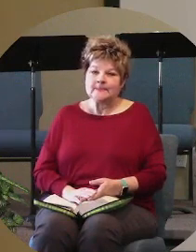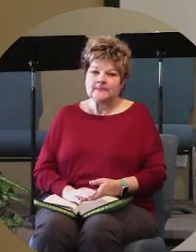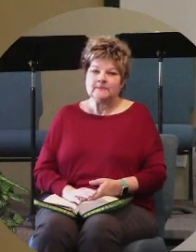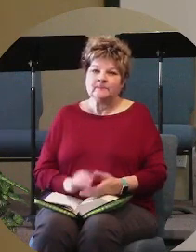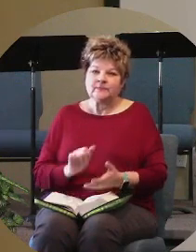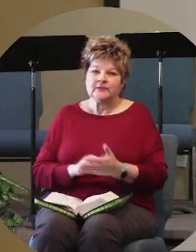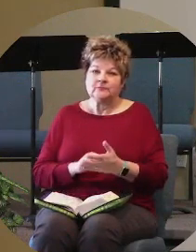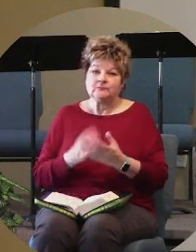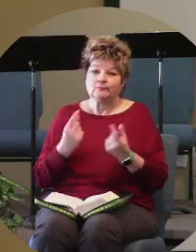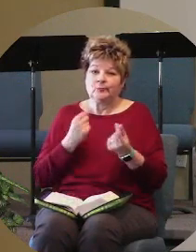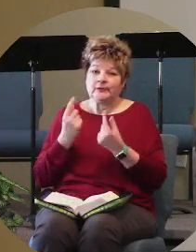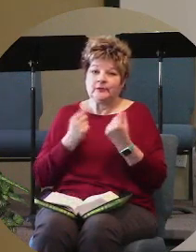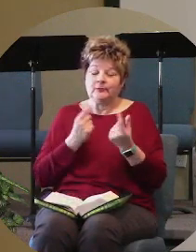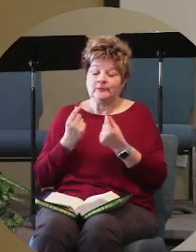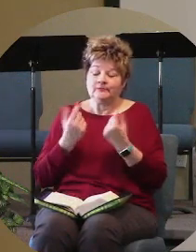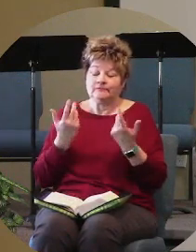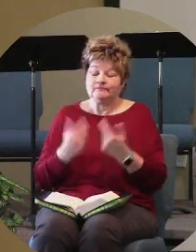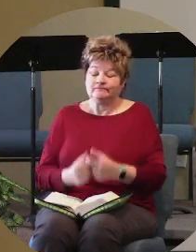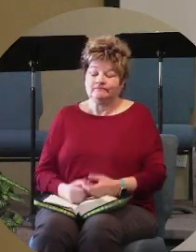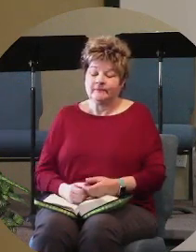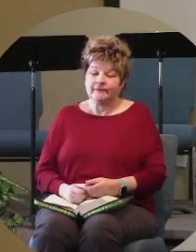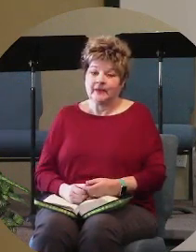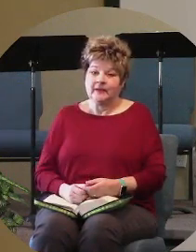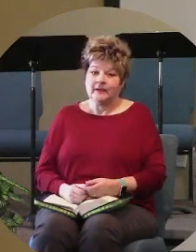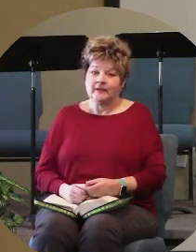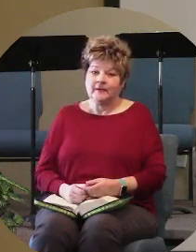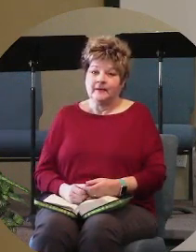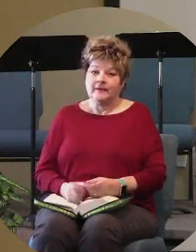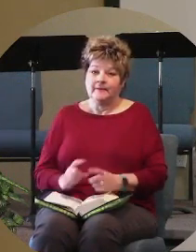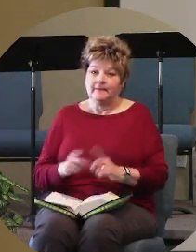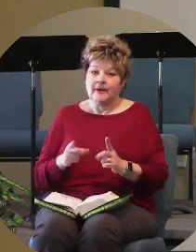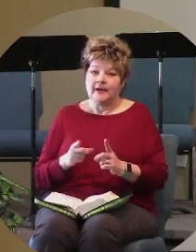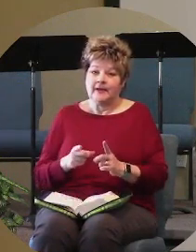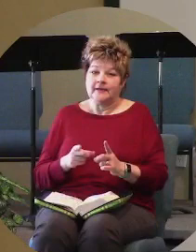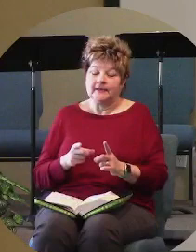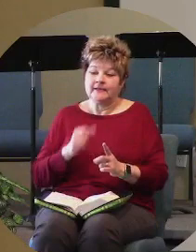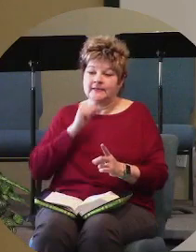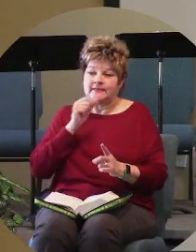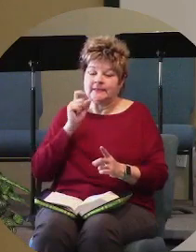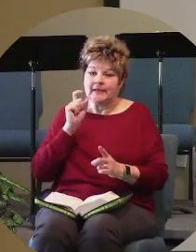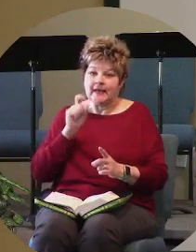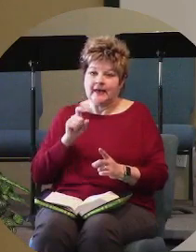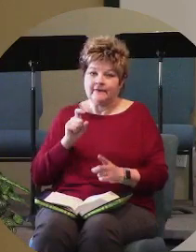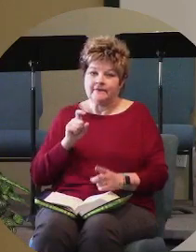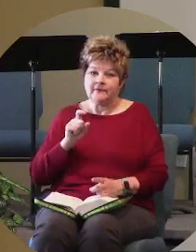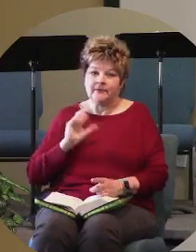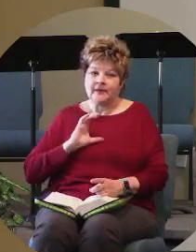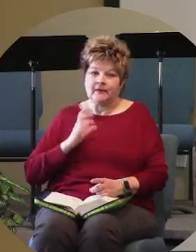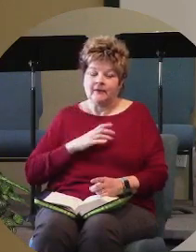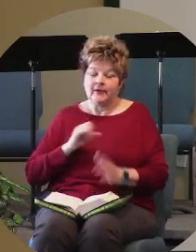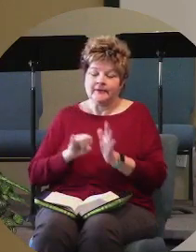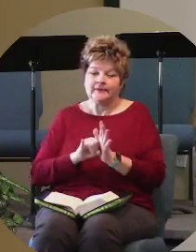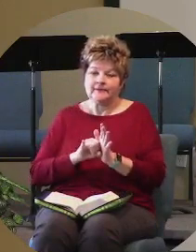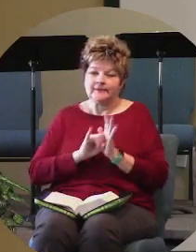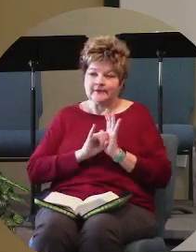That's what we do. But that doesn't have to be our identifier.